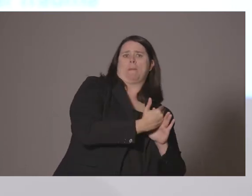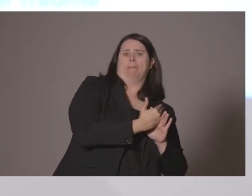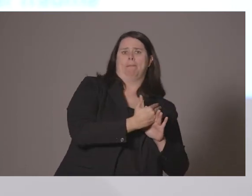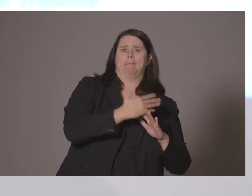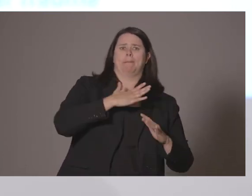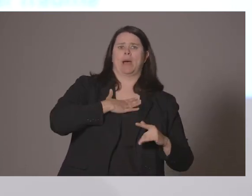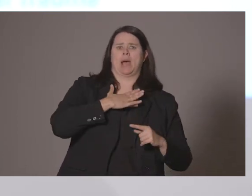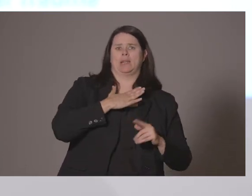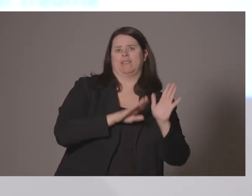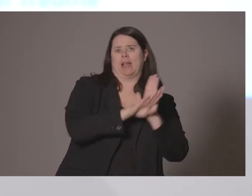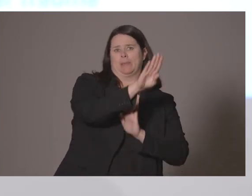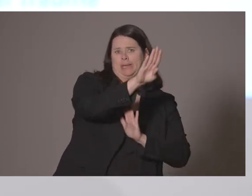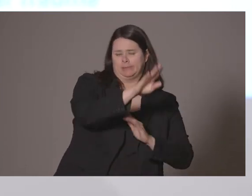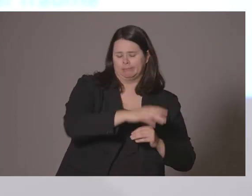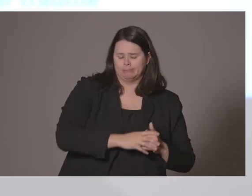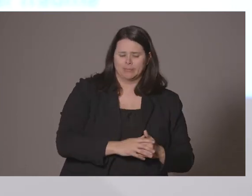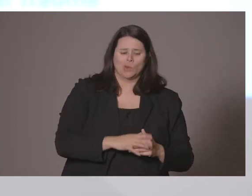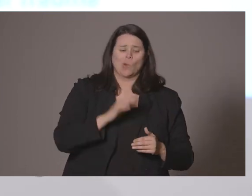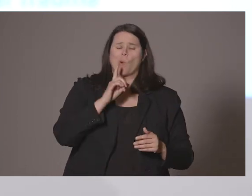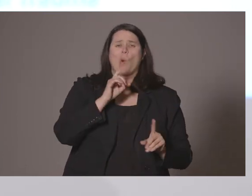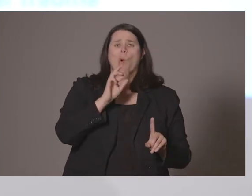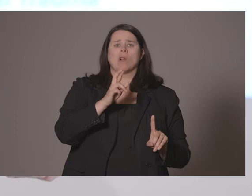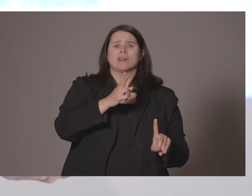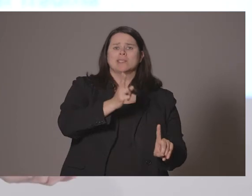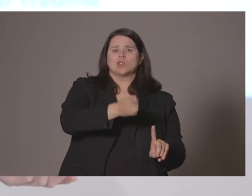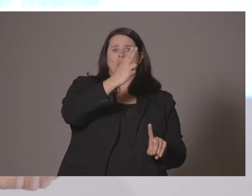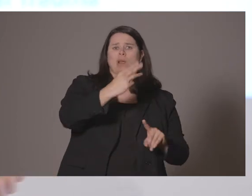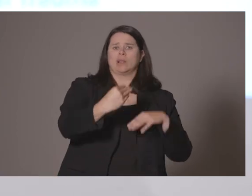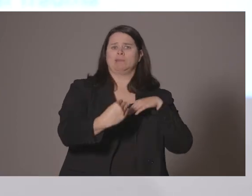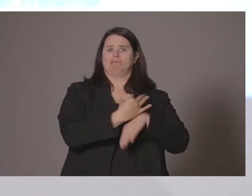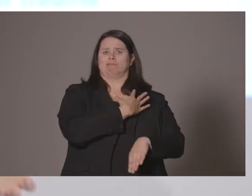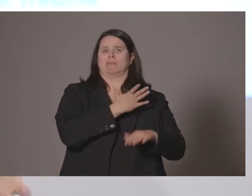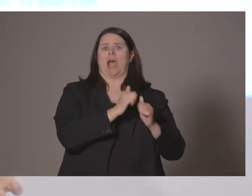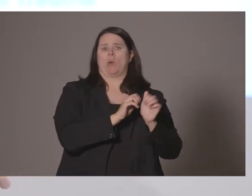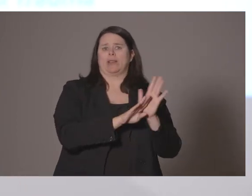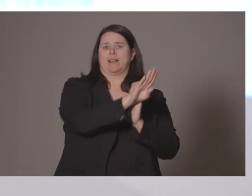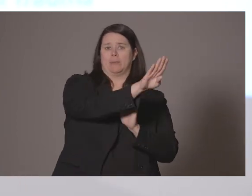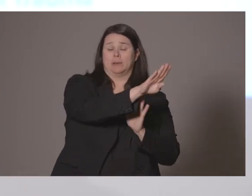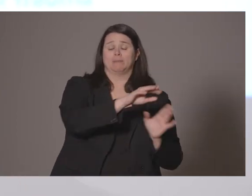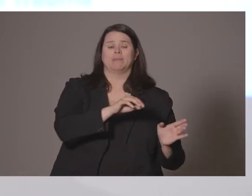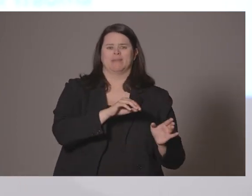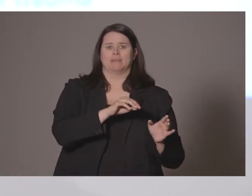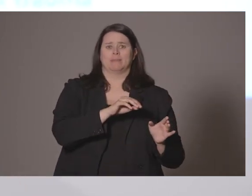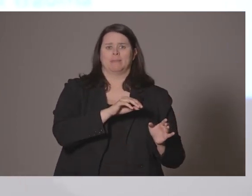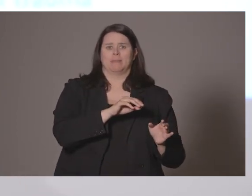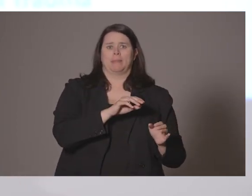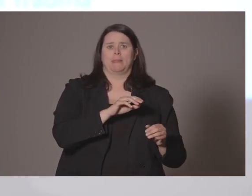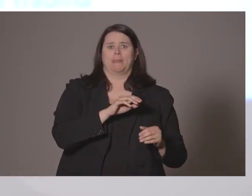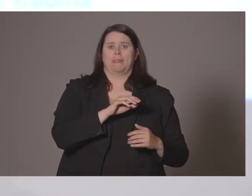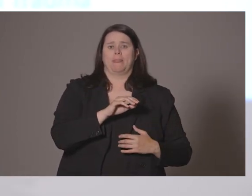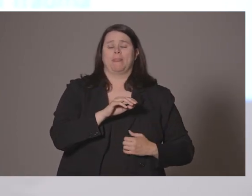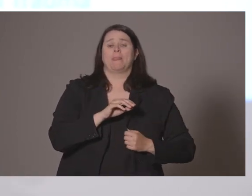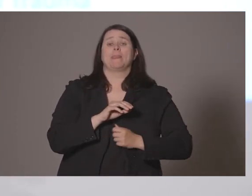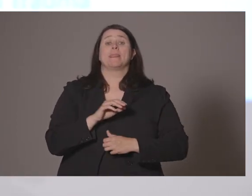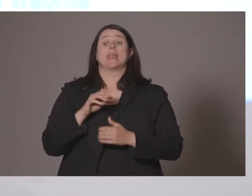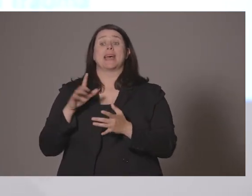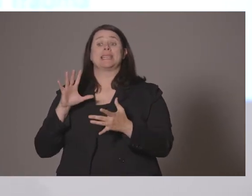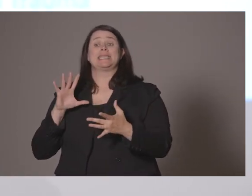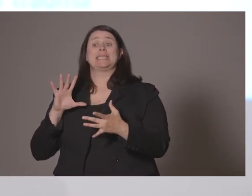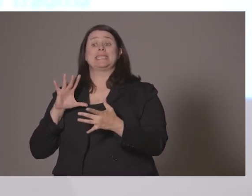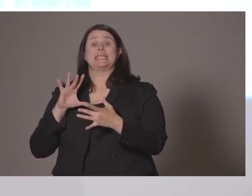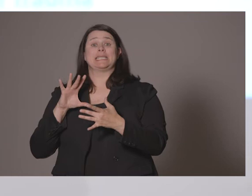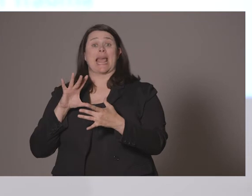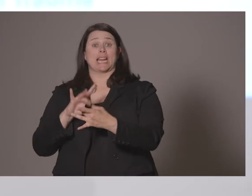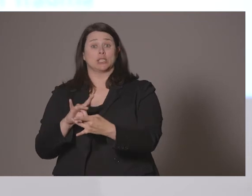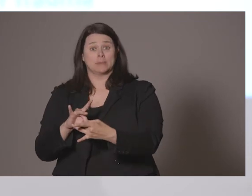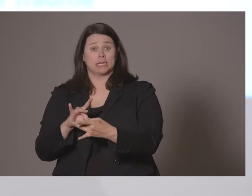starkly change how you would have developed otherwise. Attachment trauma is specific to the parent-child relationship or